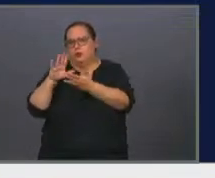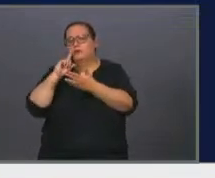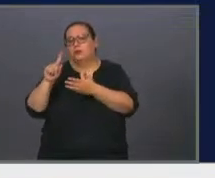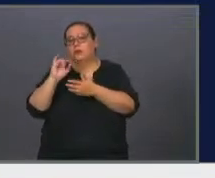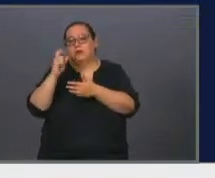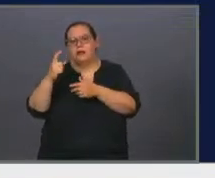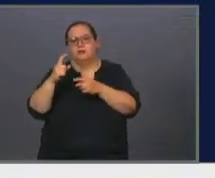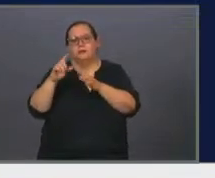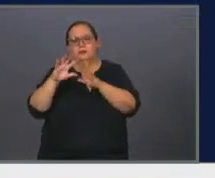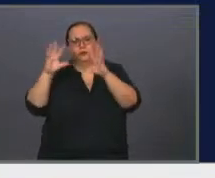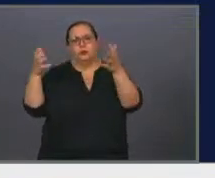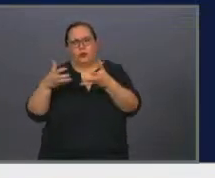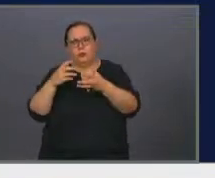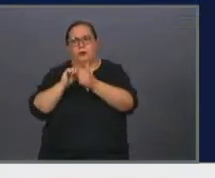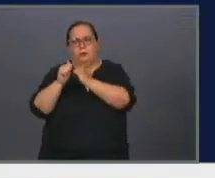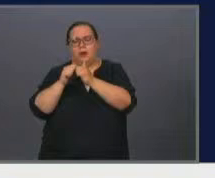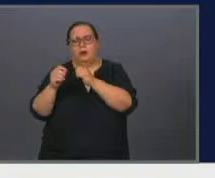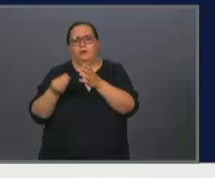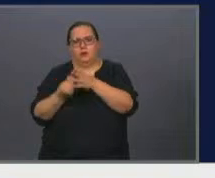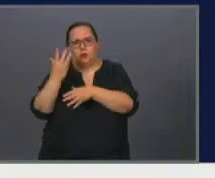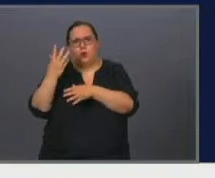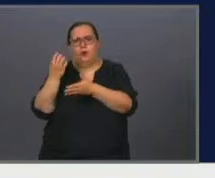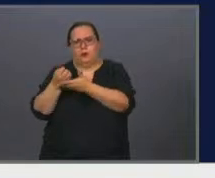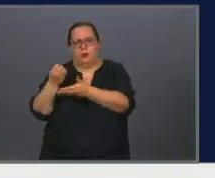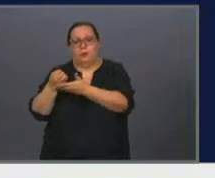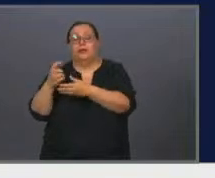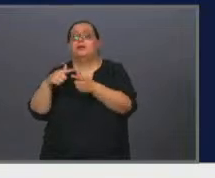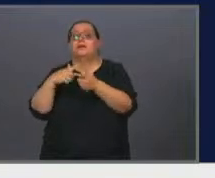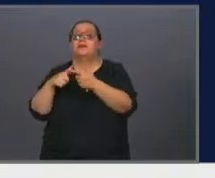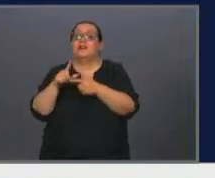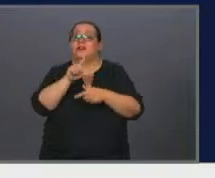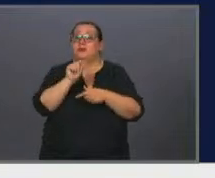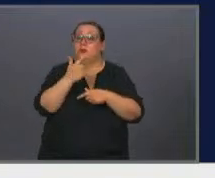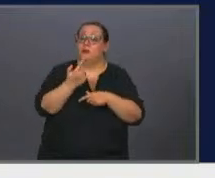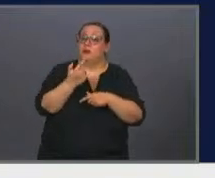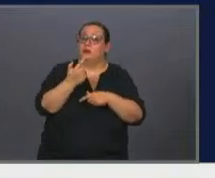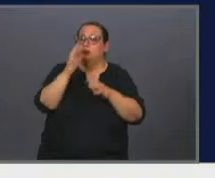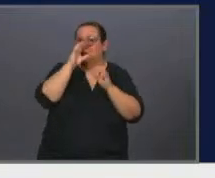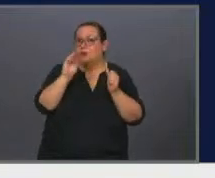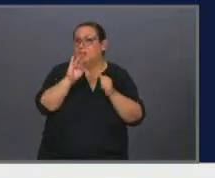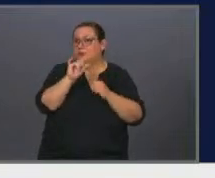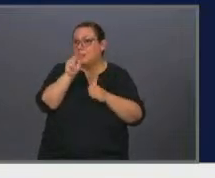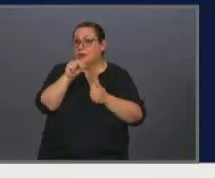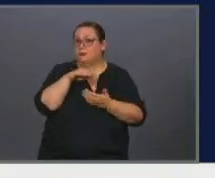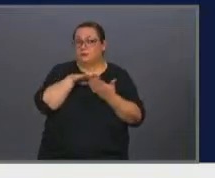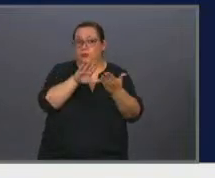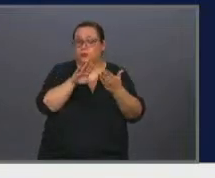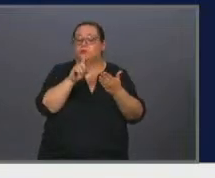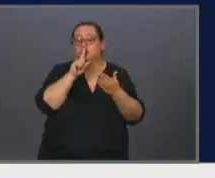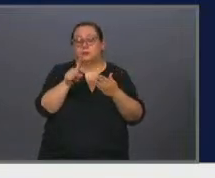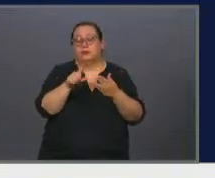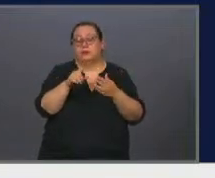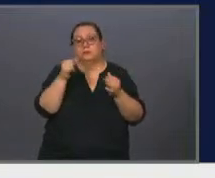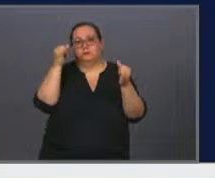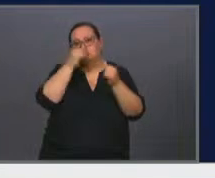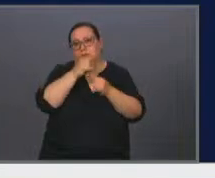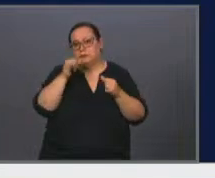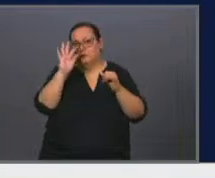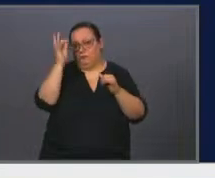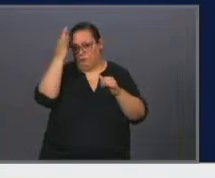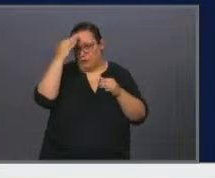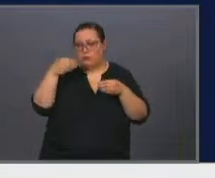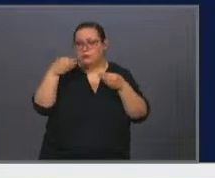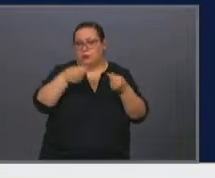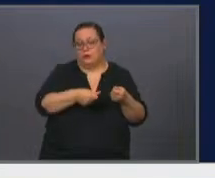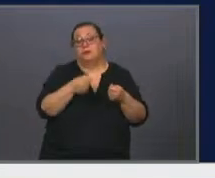economy. And in 2021, there has been President Biden's approach, and there's an enormous amount of federal spending. And one has led